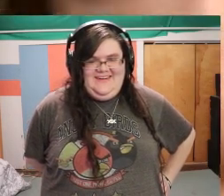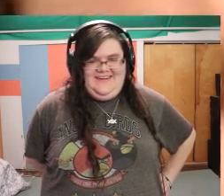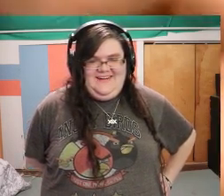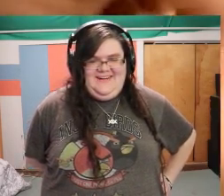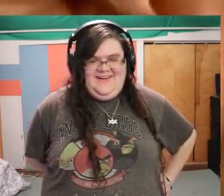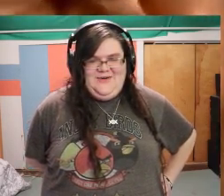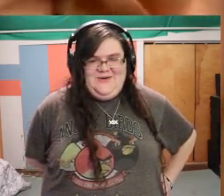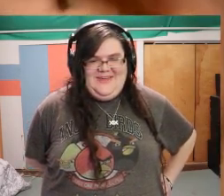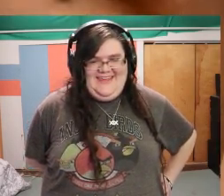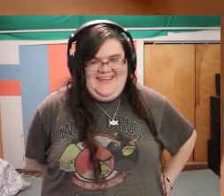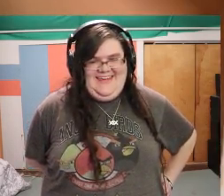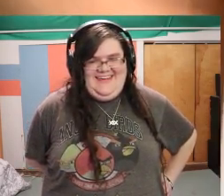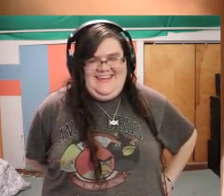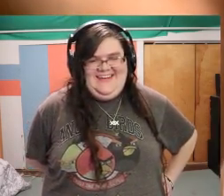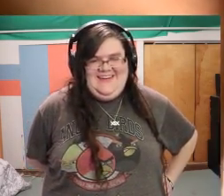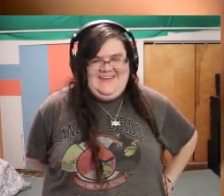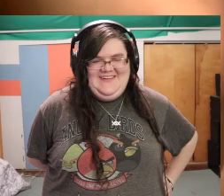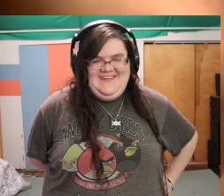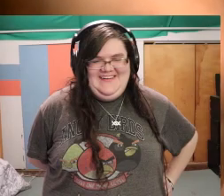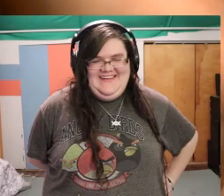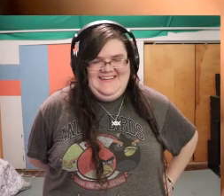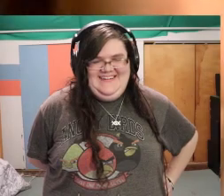see. Okay.